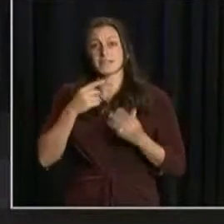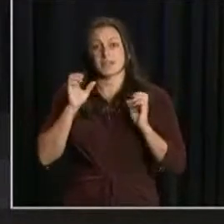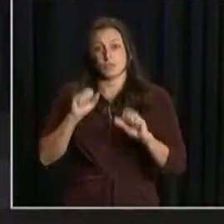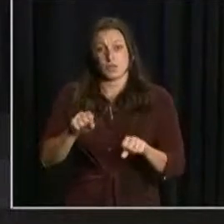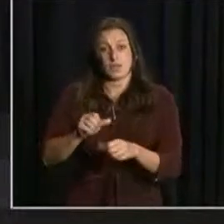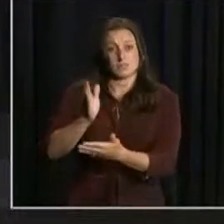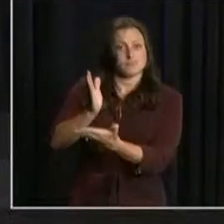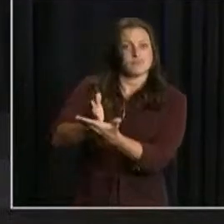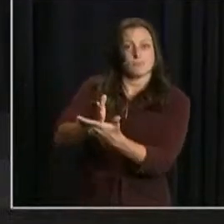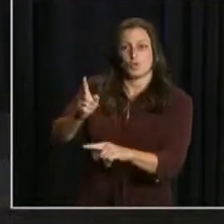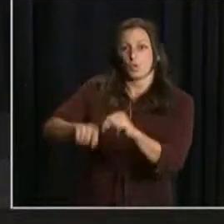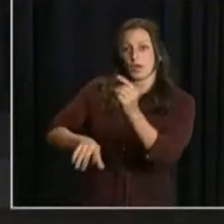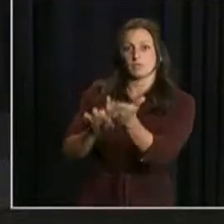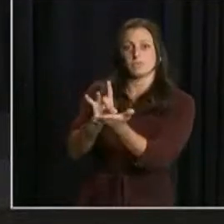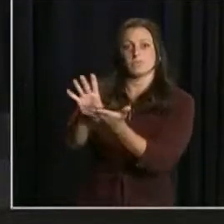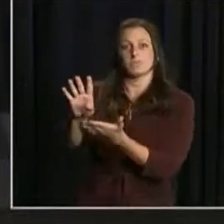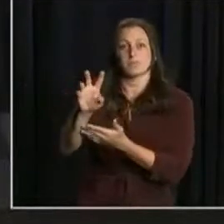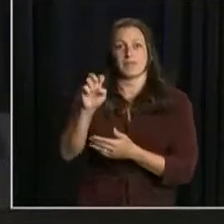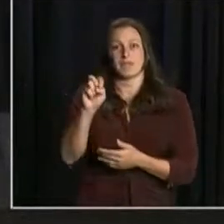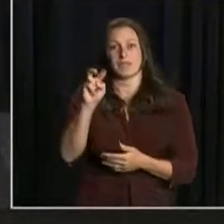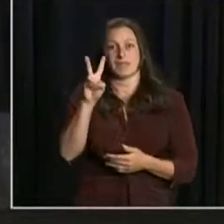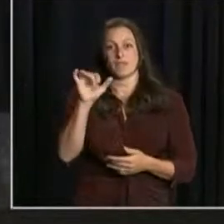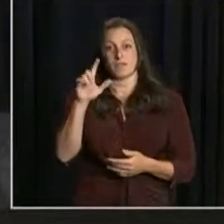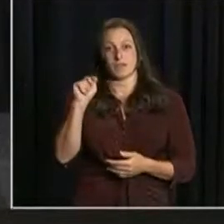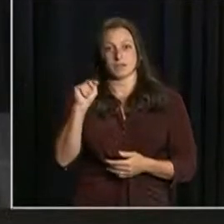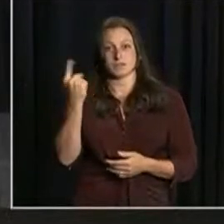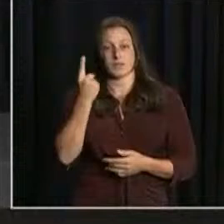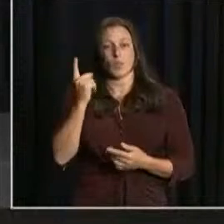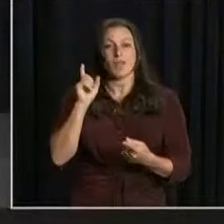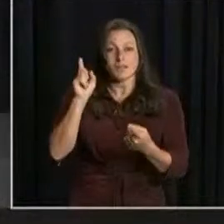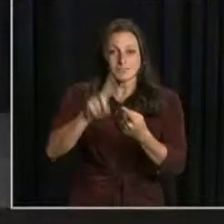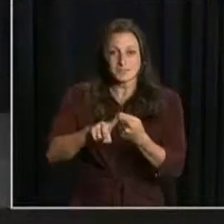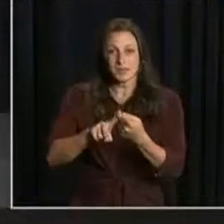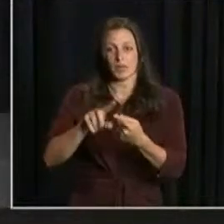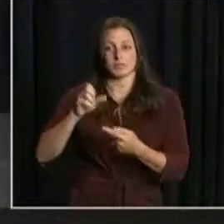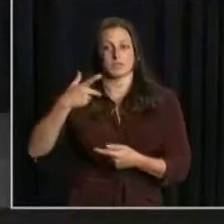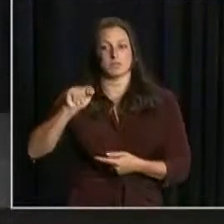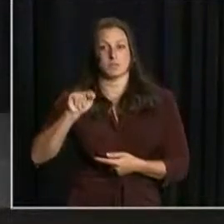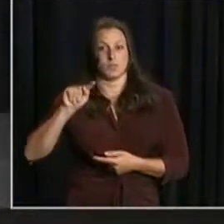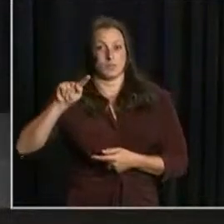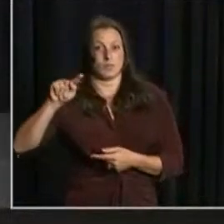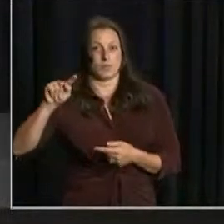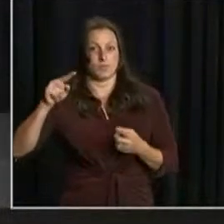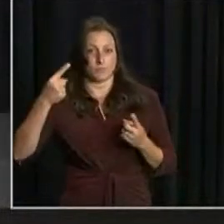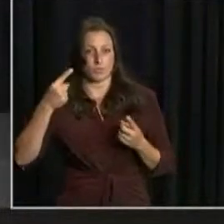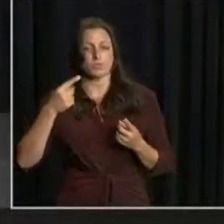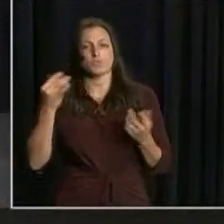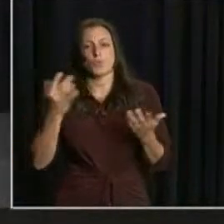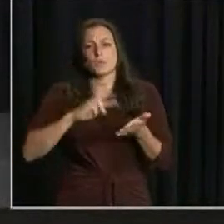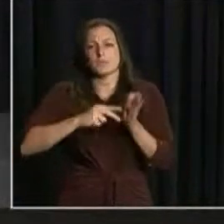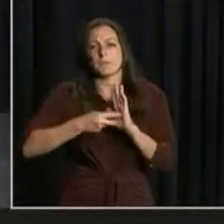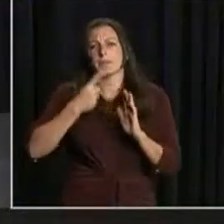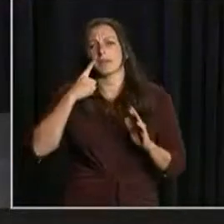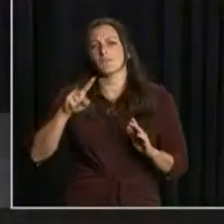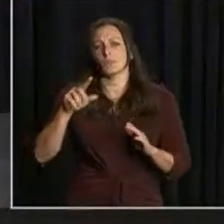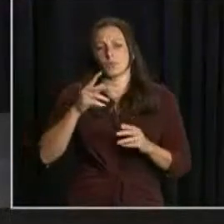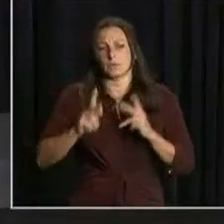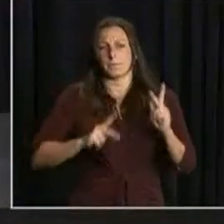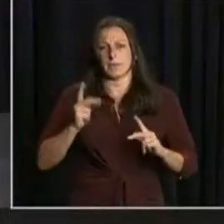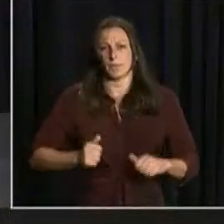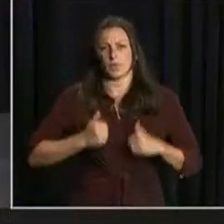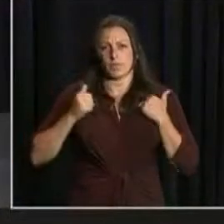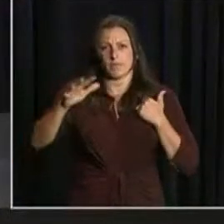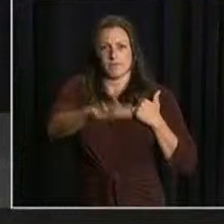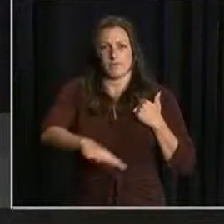continue until December 1st. Could you tell us what that would mean for San Antonio residents and what